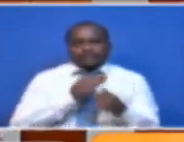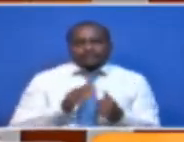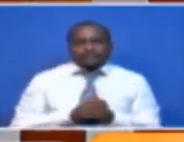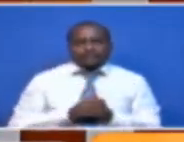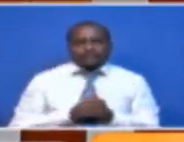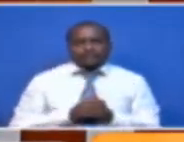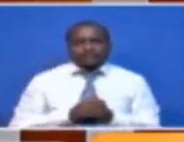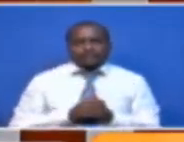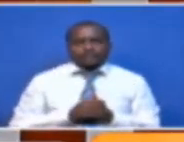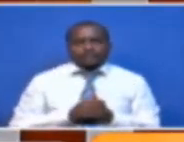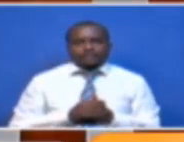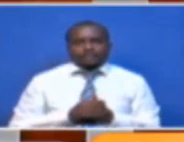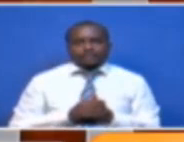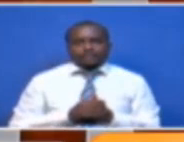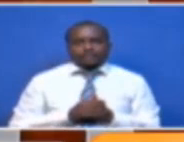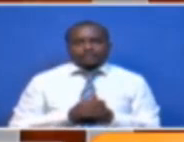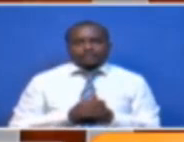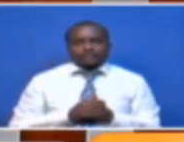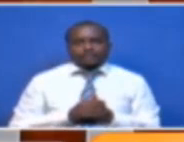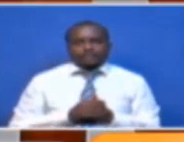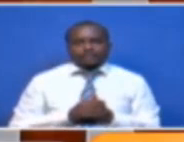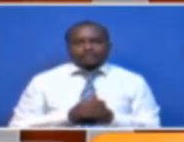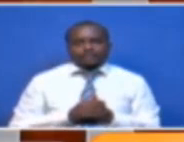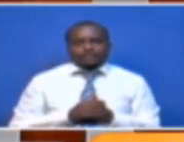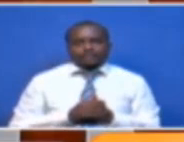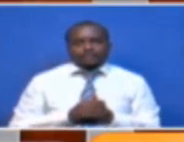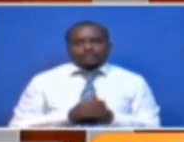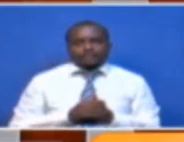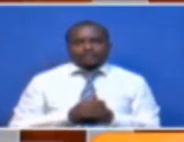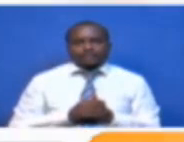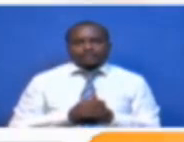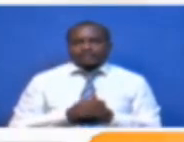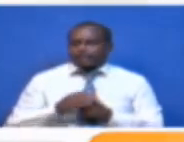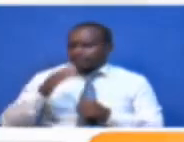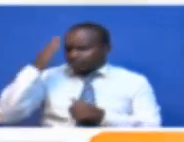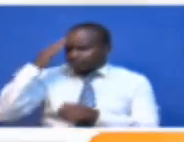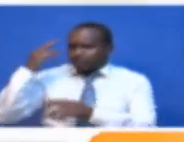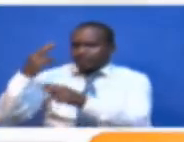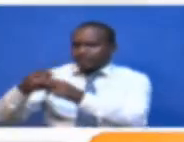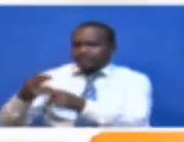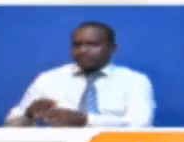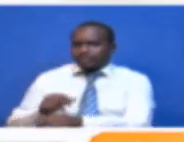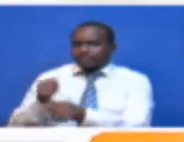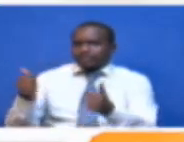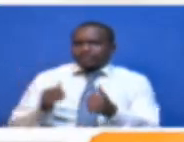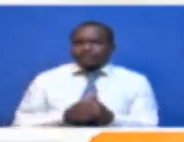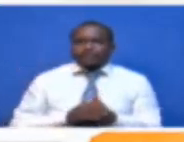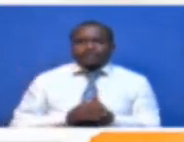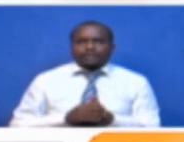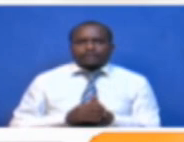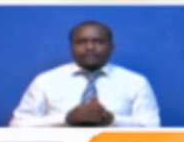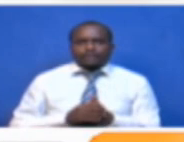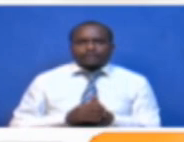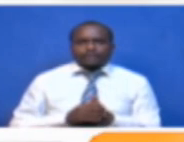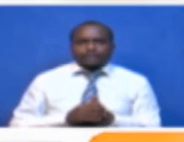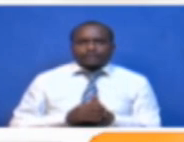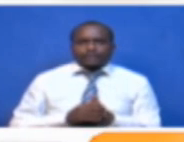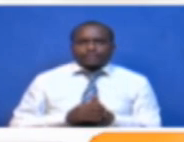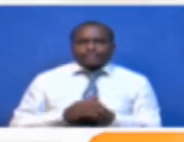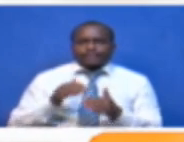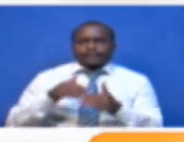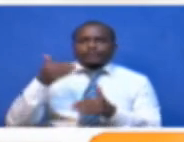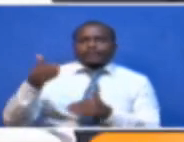Compaore, Blaise Compaore, yes. You know names, huh? Yes. You know your names. Yes. Okay, so after the coup,